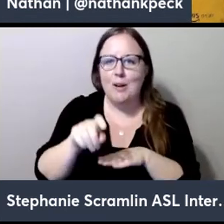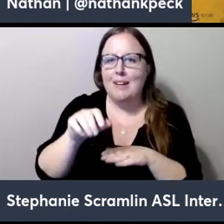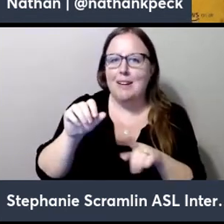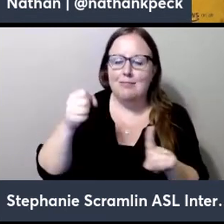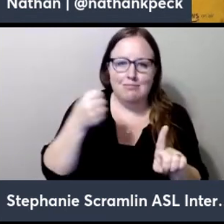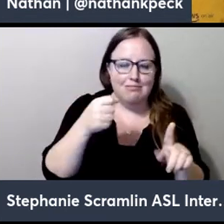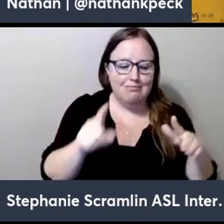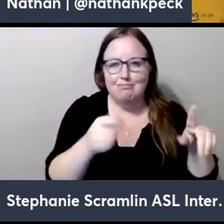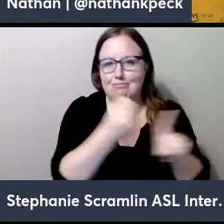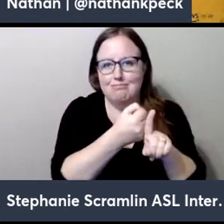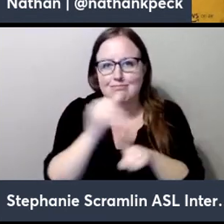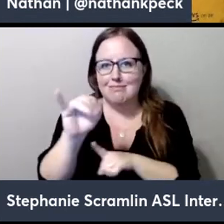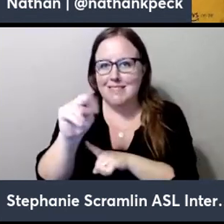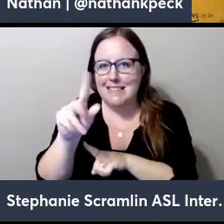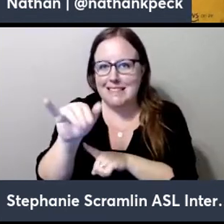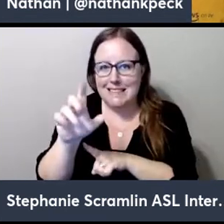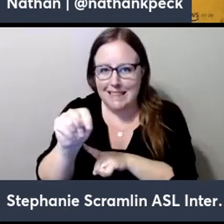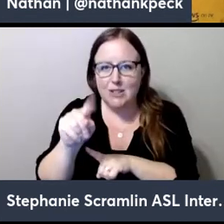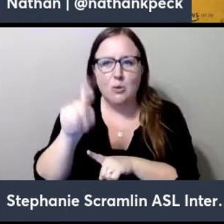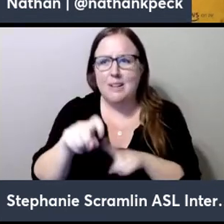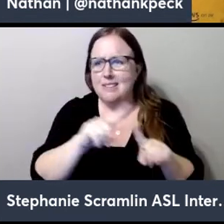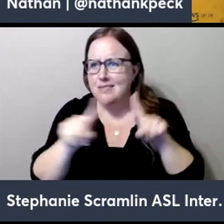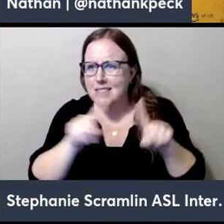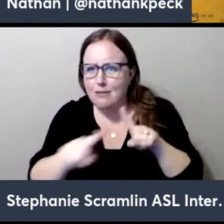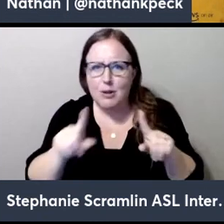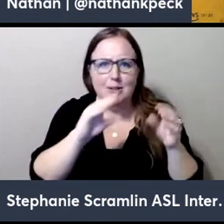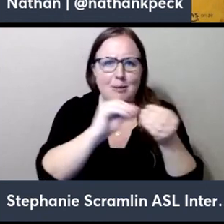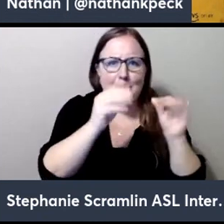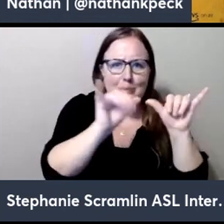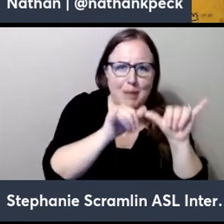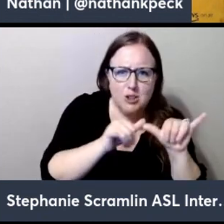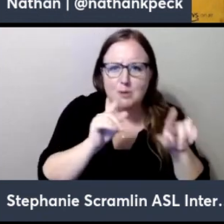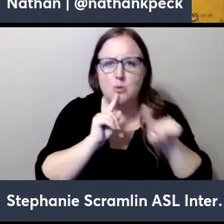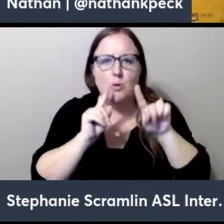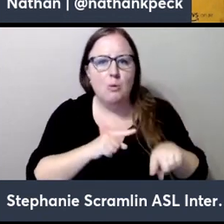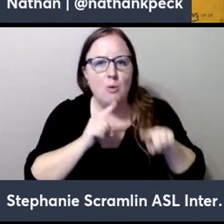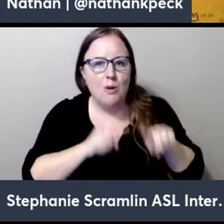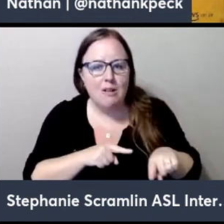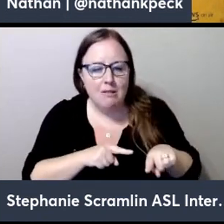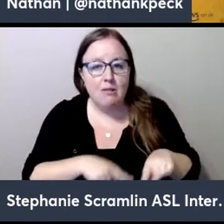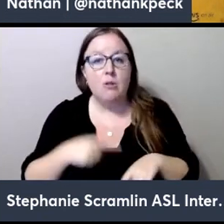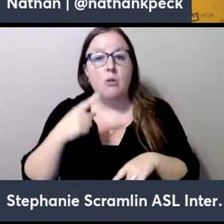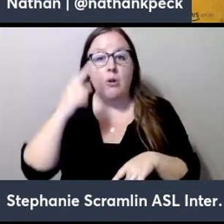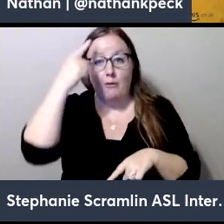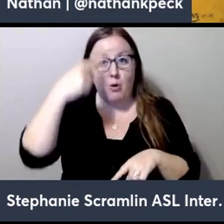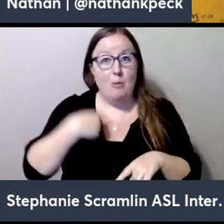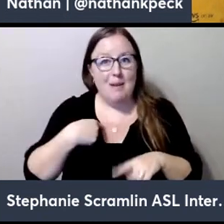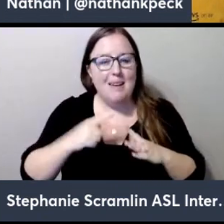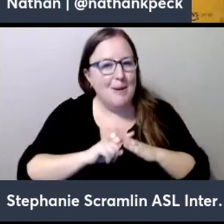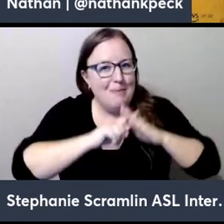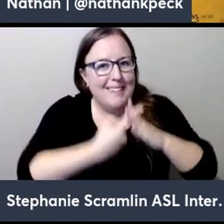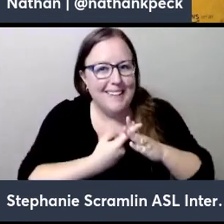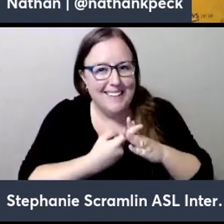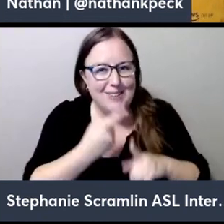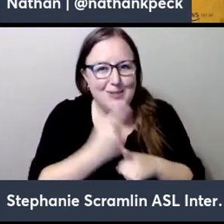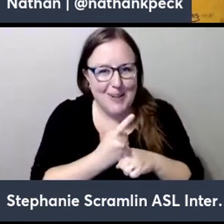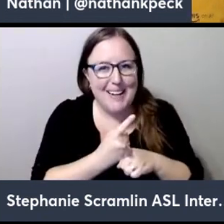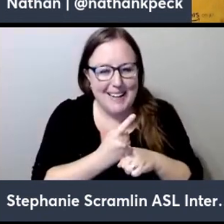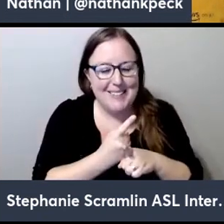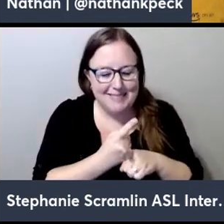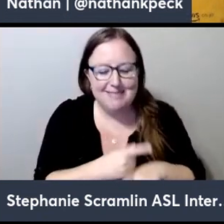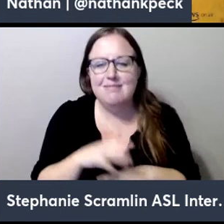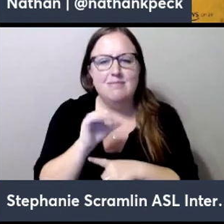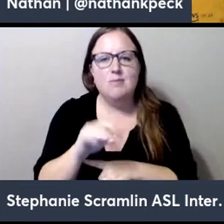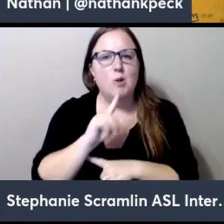different things. We need to go measurement and reporting. And, this to me is just the beginning, right? So